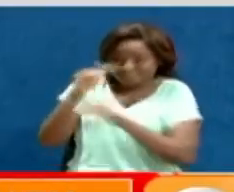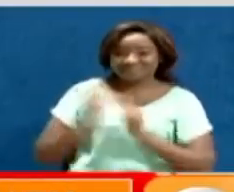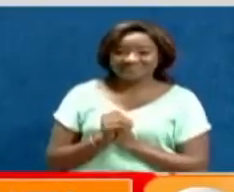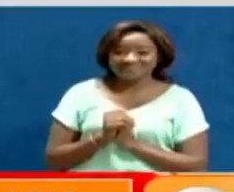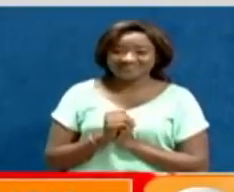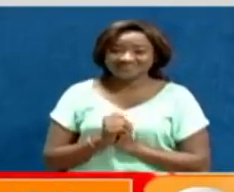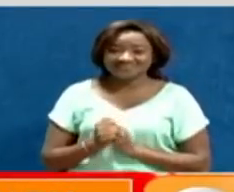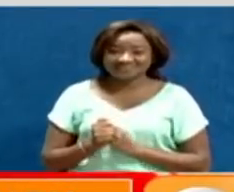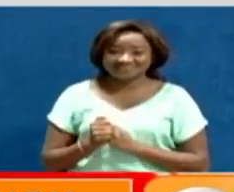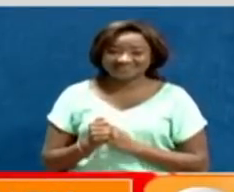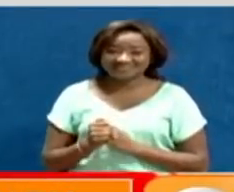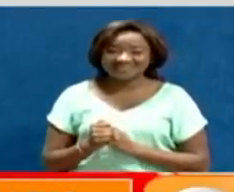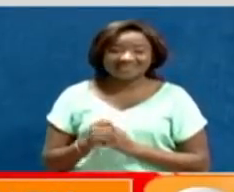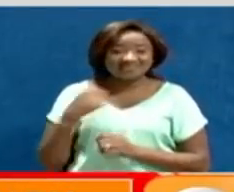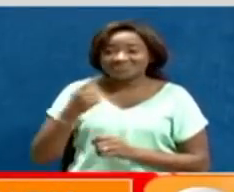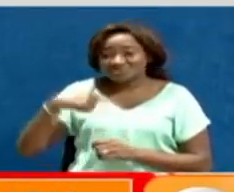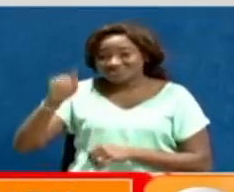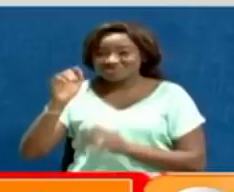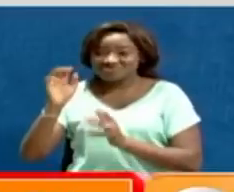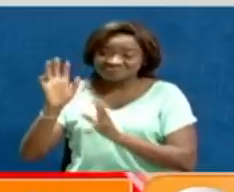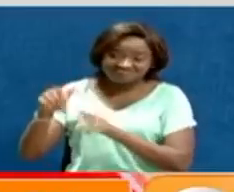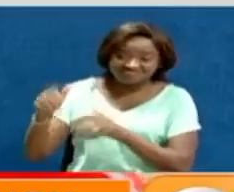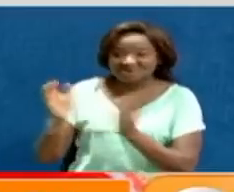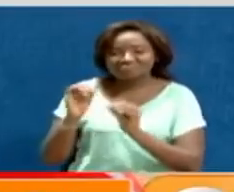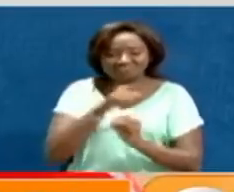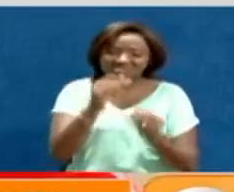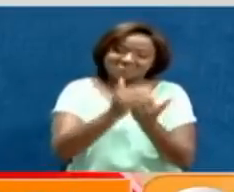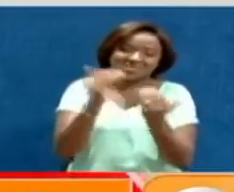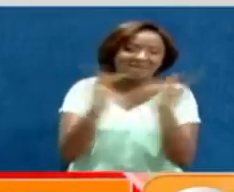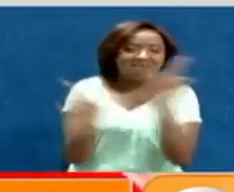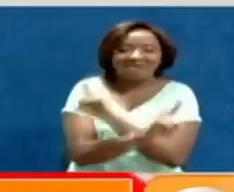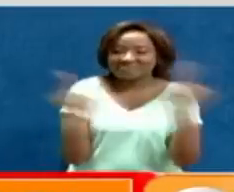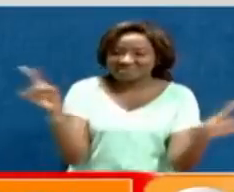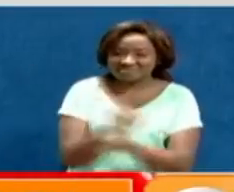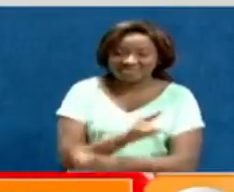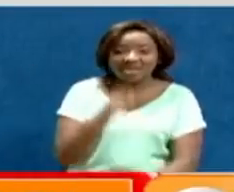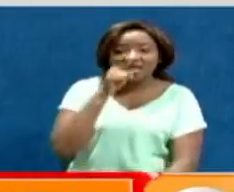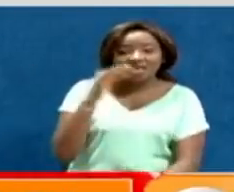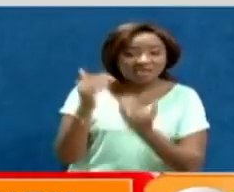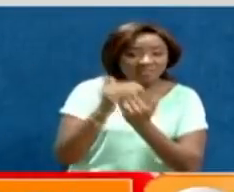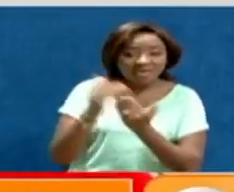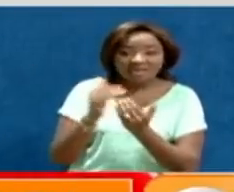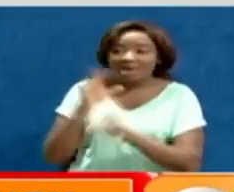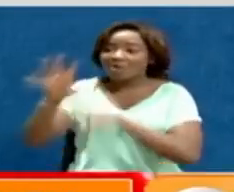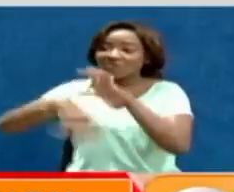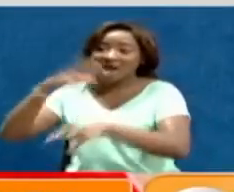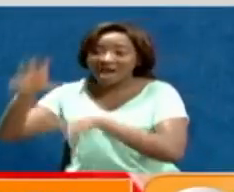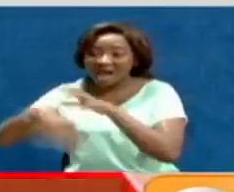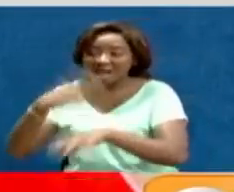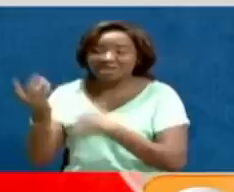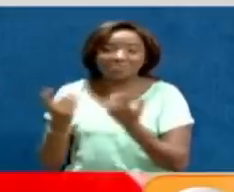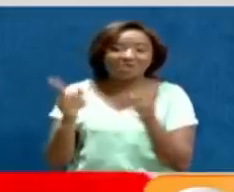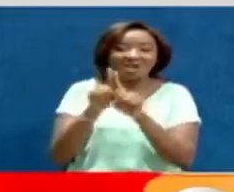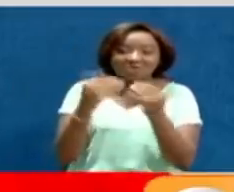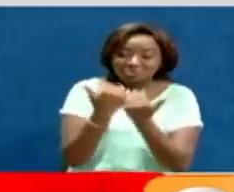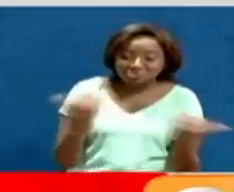really caused the farm, but she's normally taking care of everything. She's taking care of the whole animal, whole